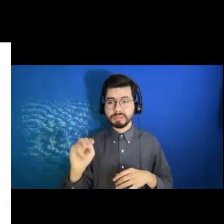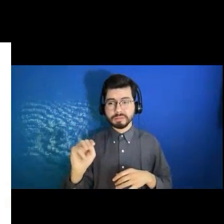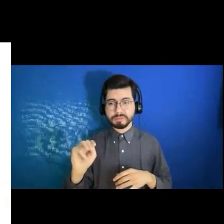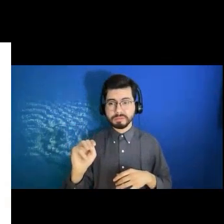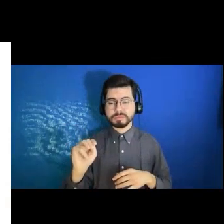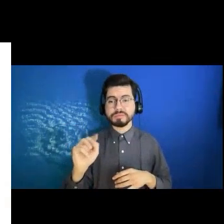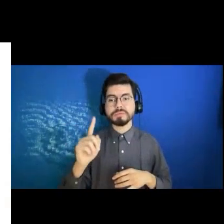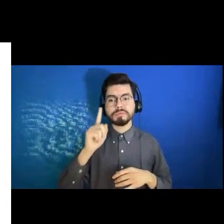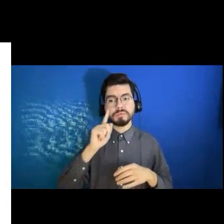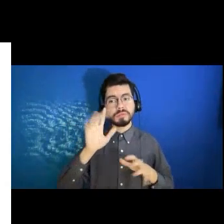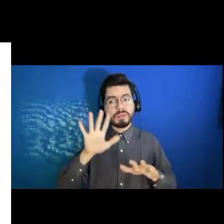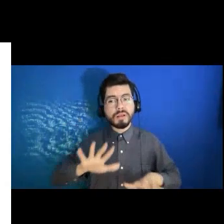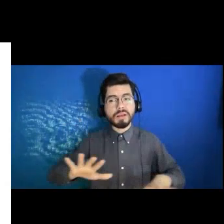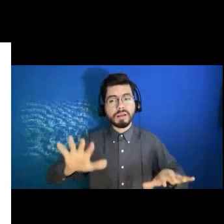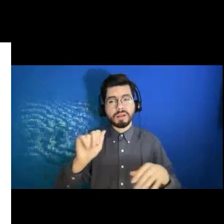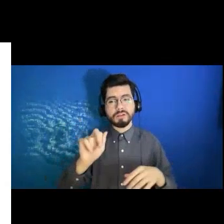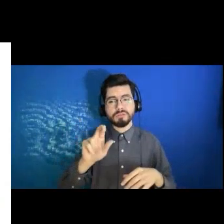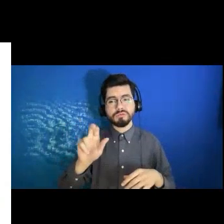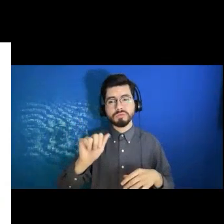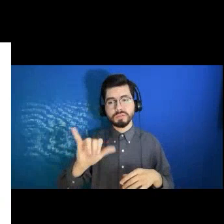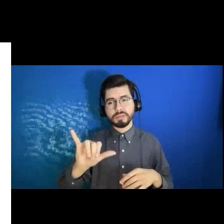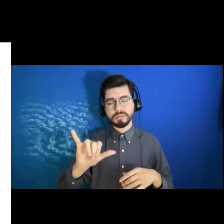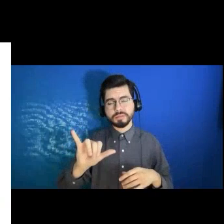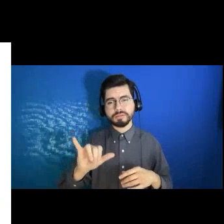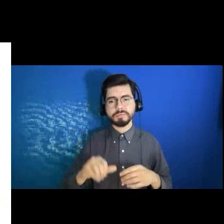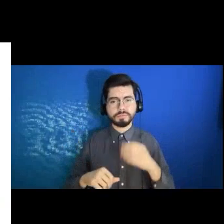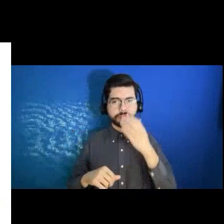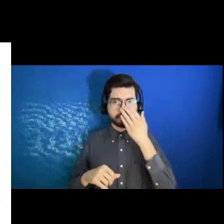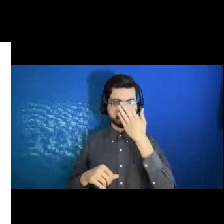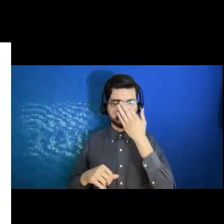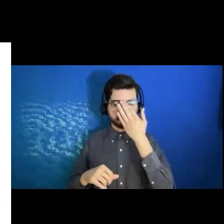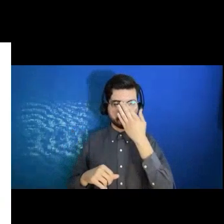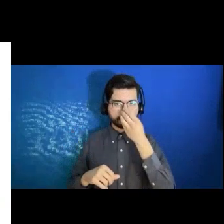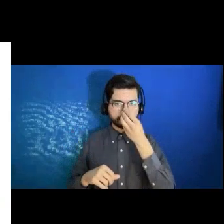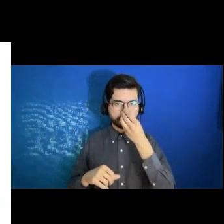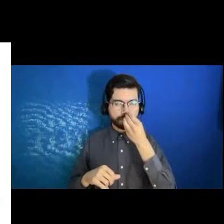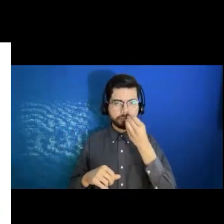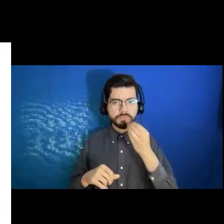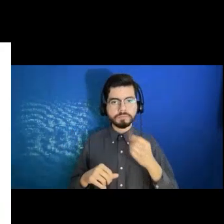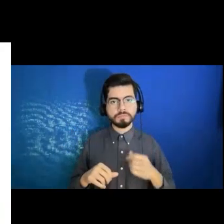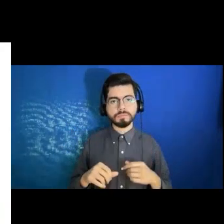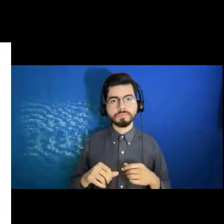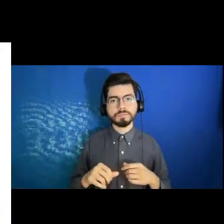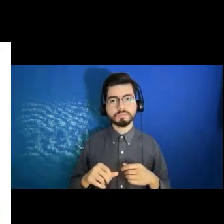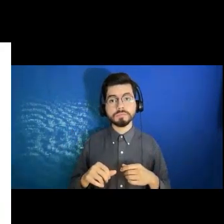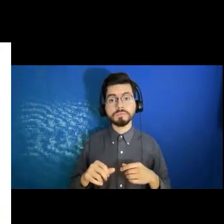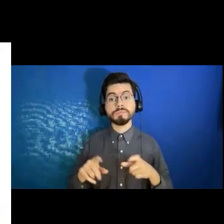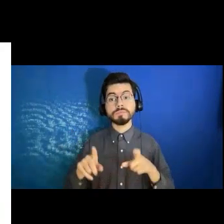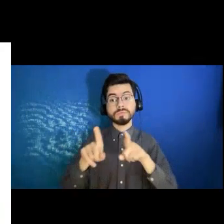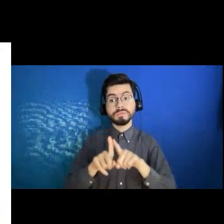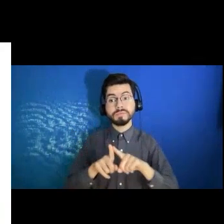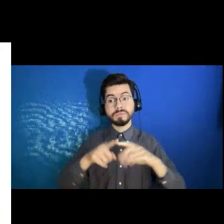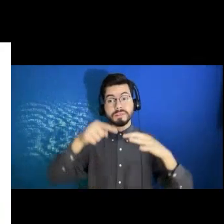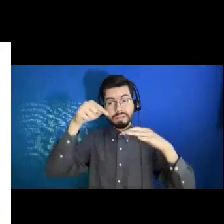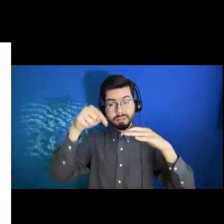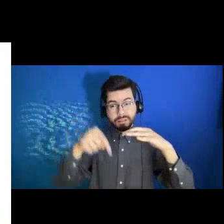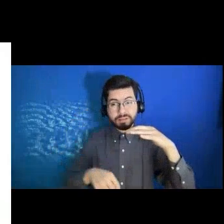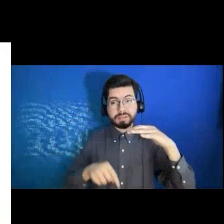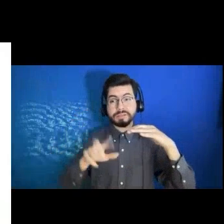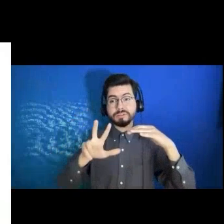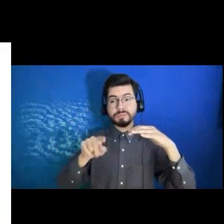the entire array. And one other thing, not only can we tell that it's at about 3.8 kilometers, but we